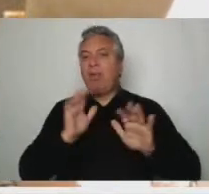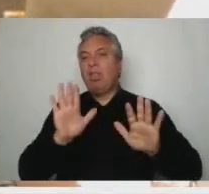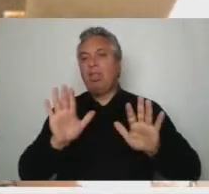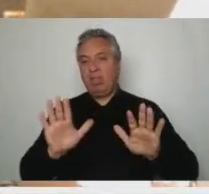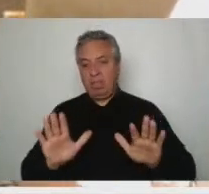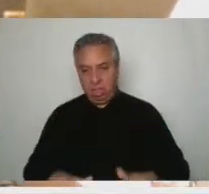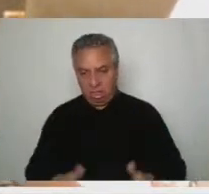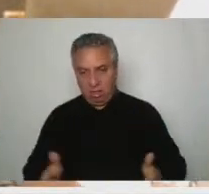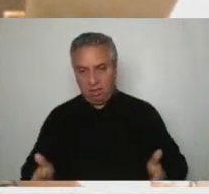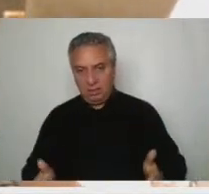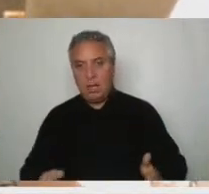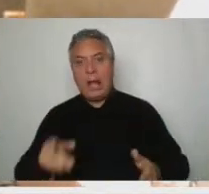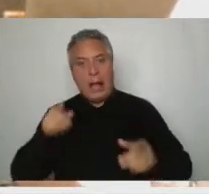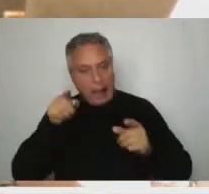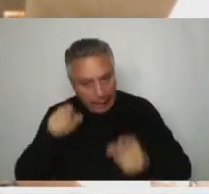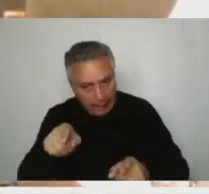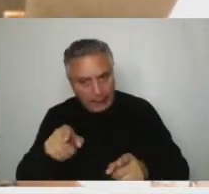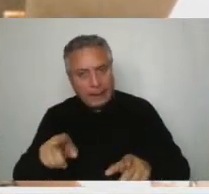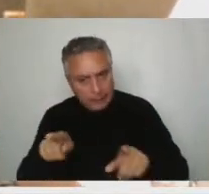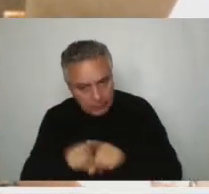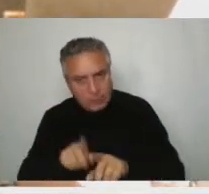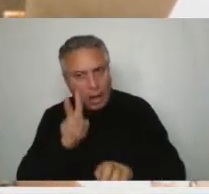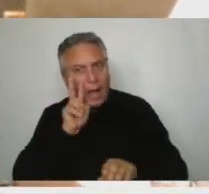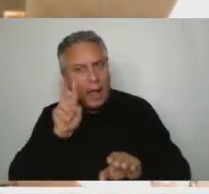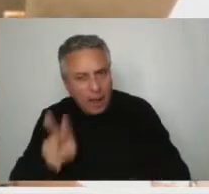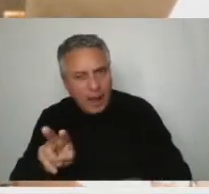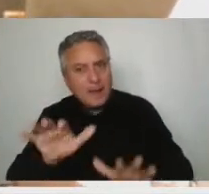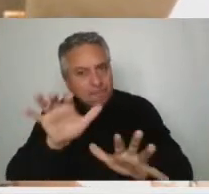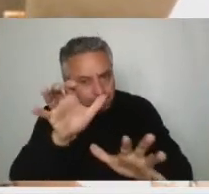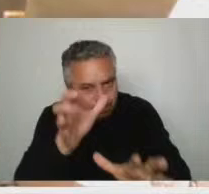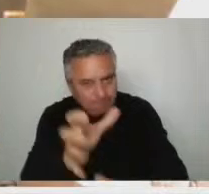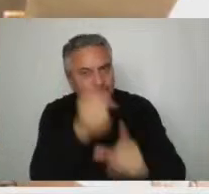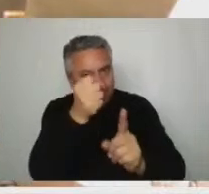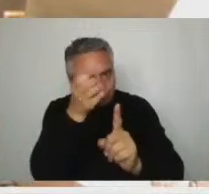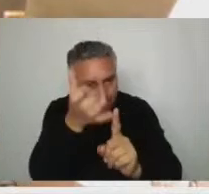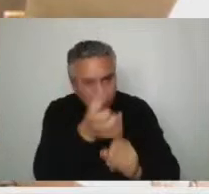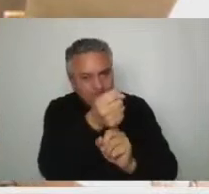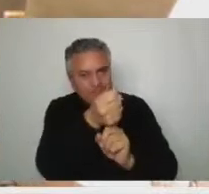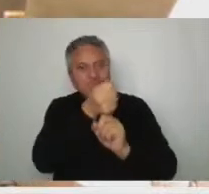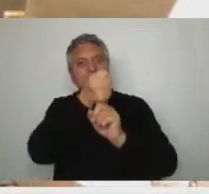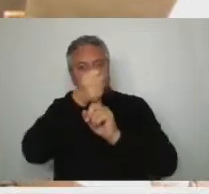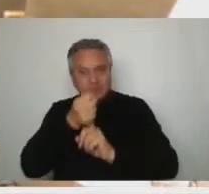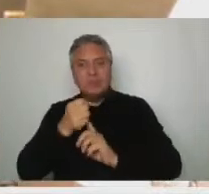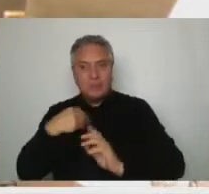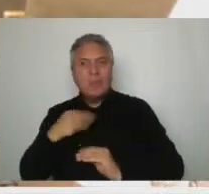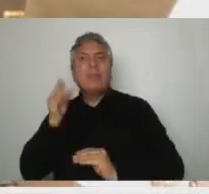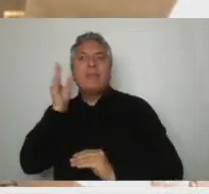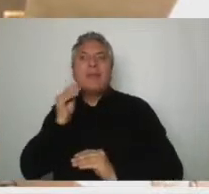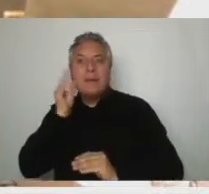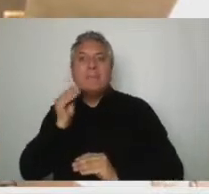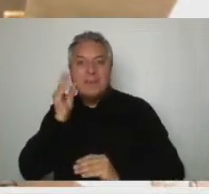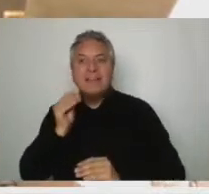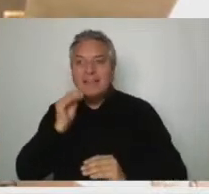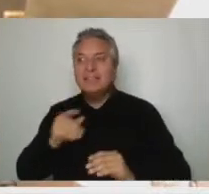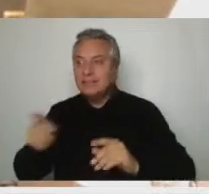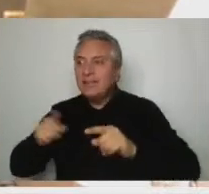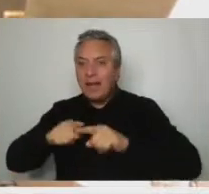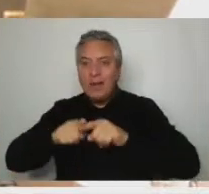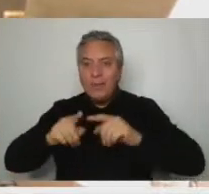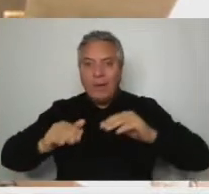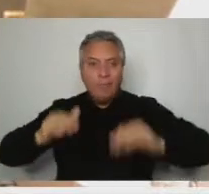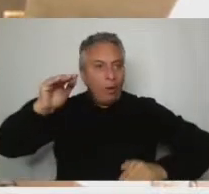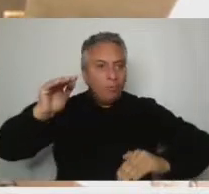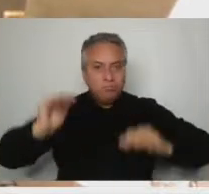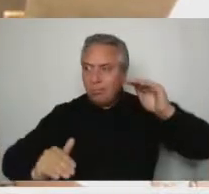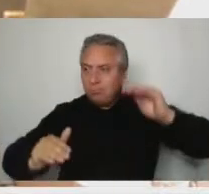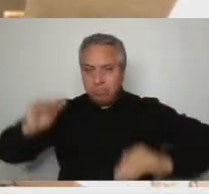So one aspect of inequality, one of our concerns, I think, needs to capture this nested component of